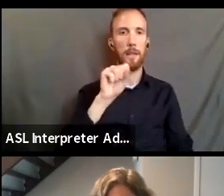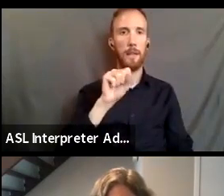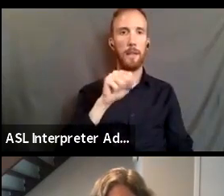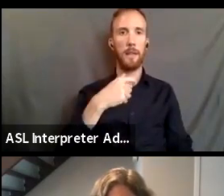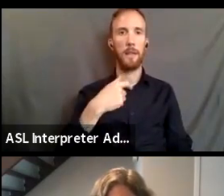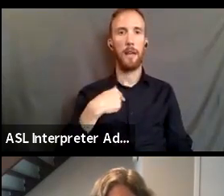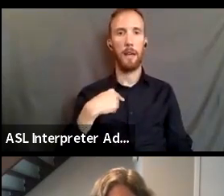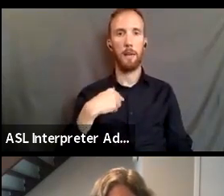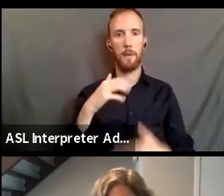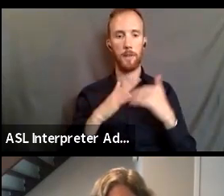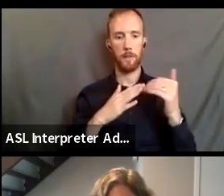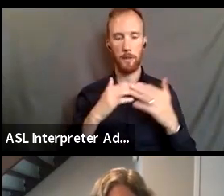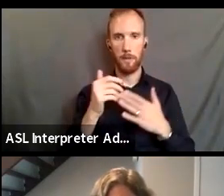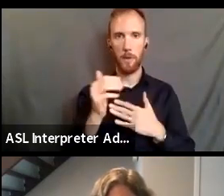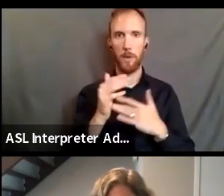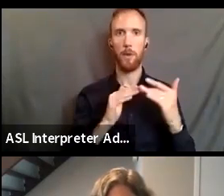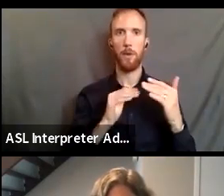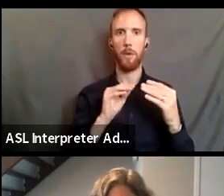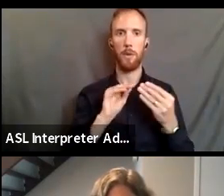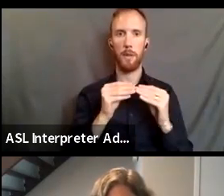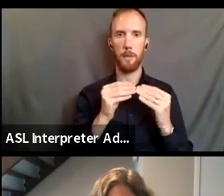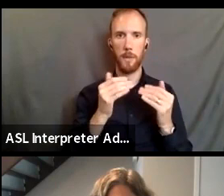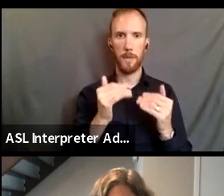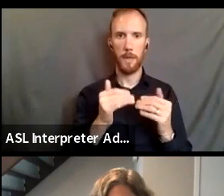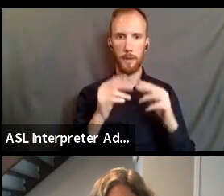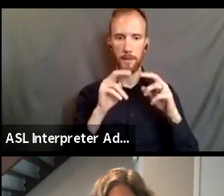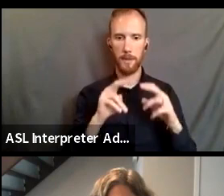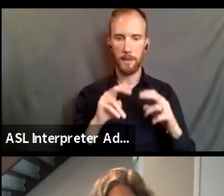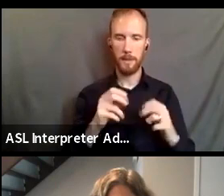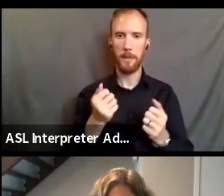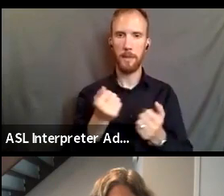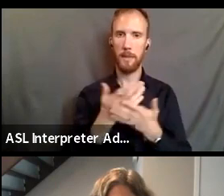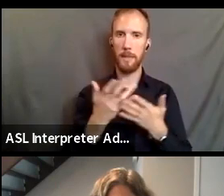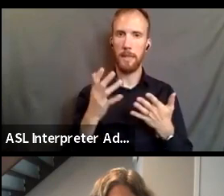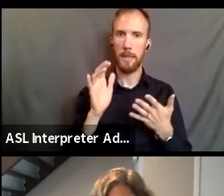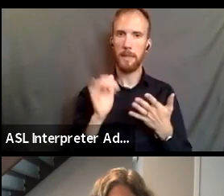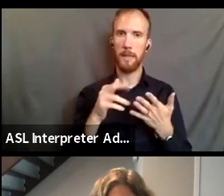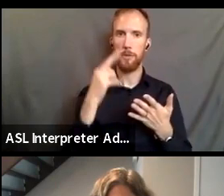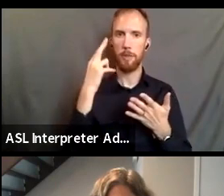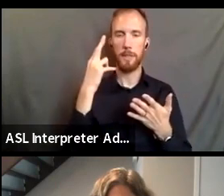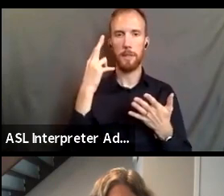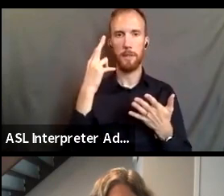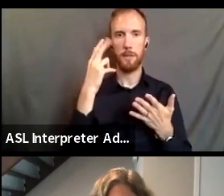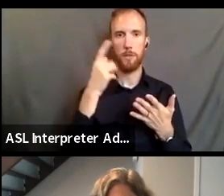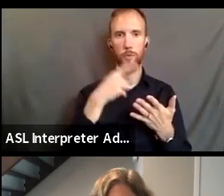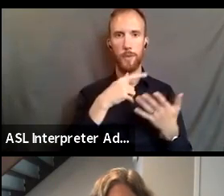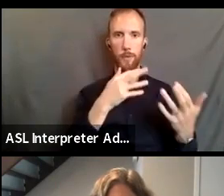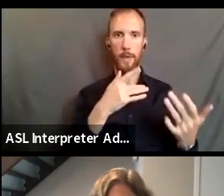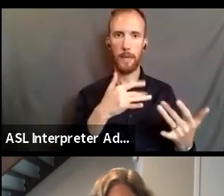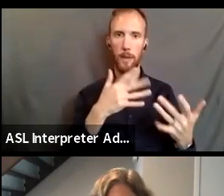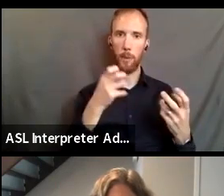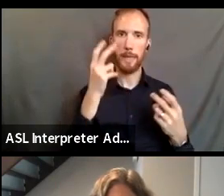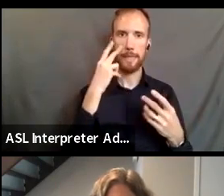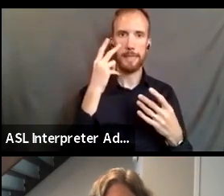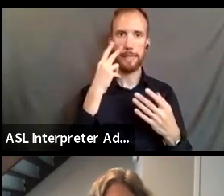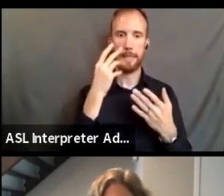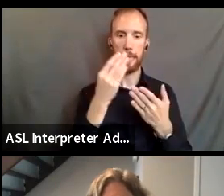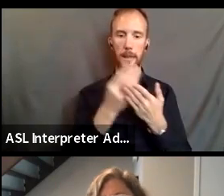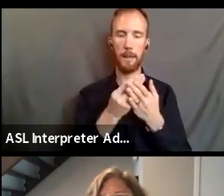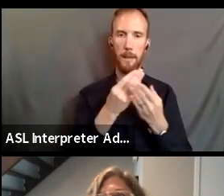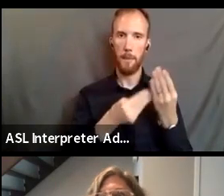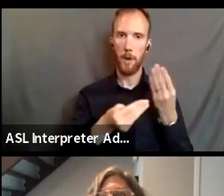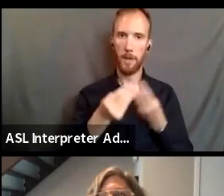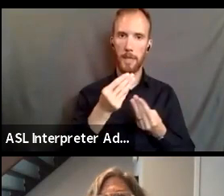comfortable right now president revolution one of the reason is that we have waited the market is still um a